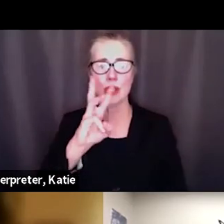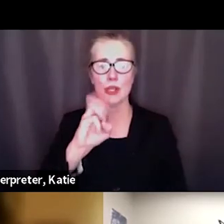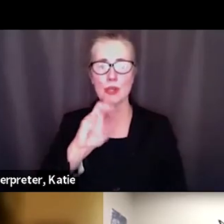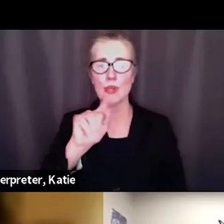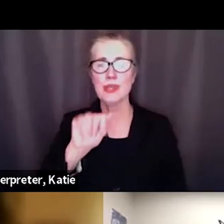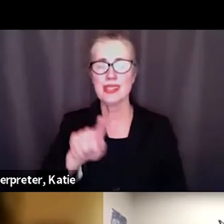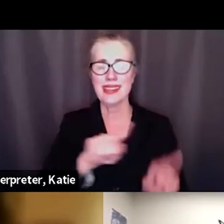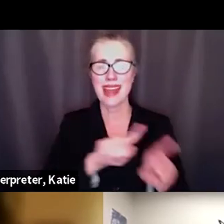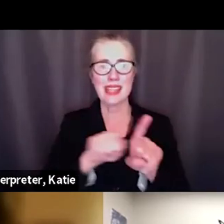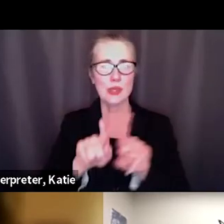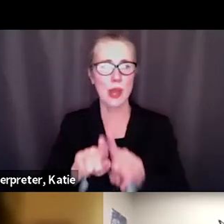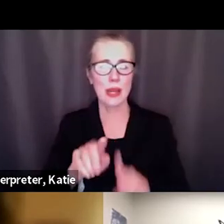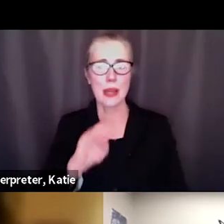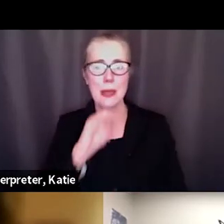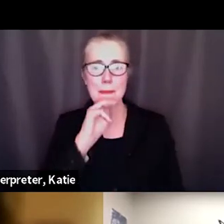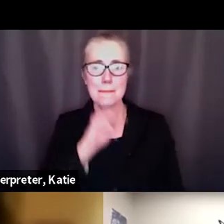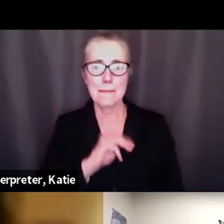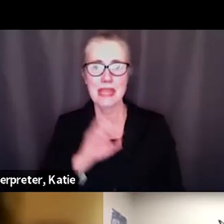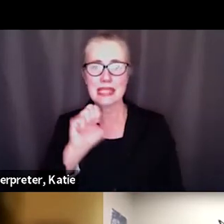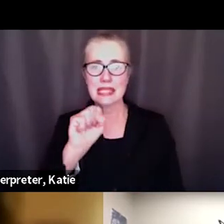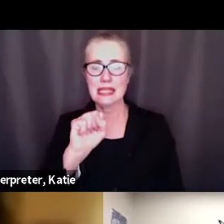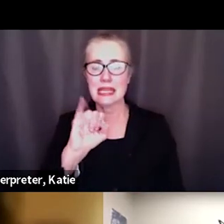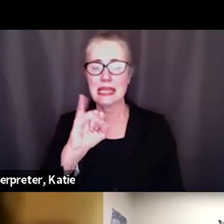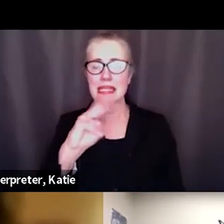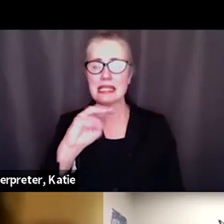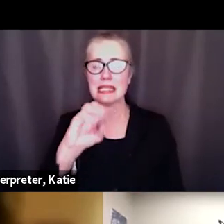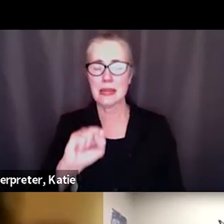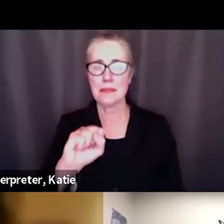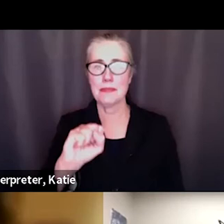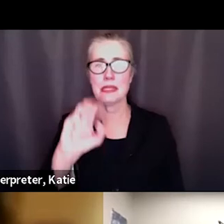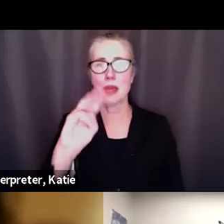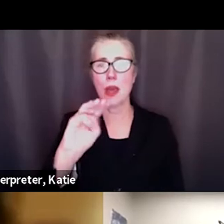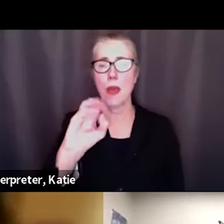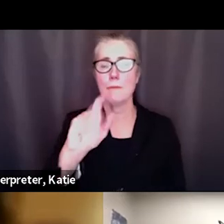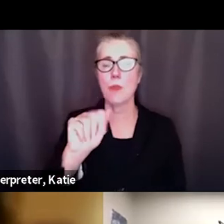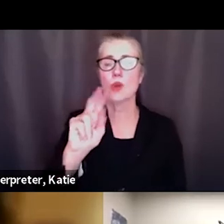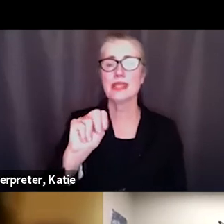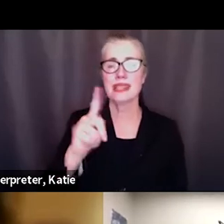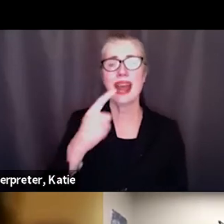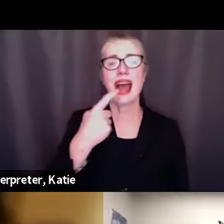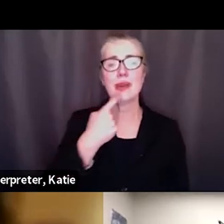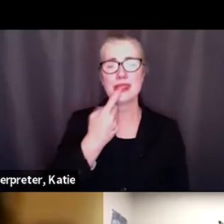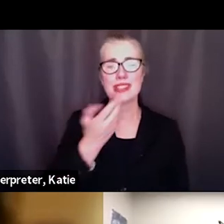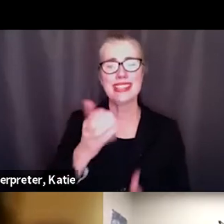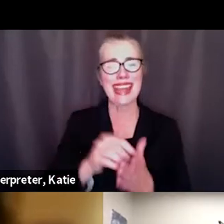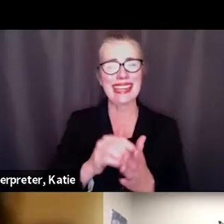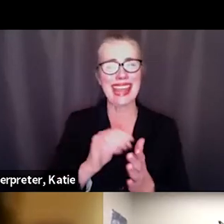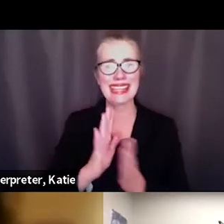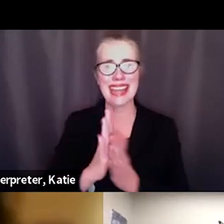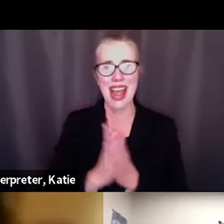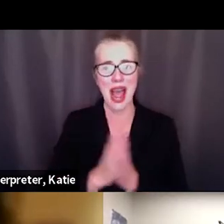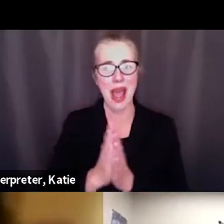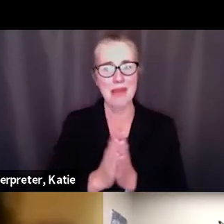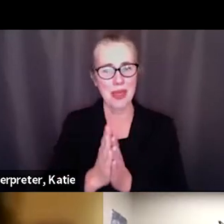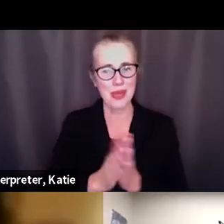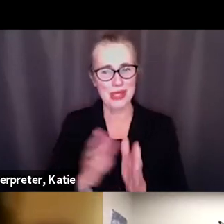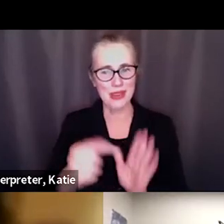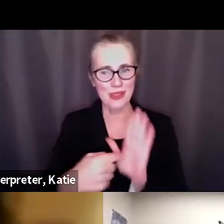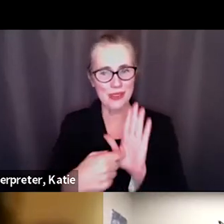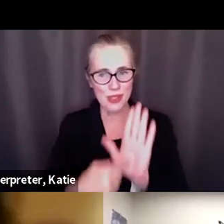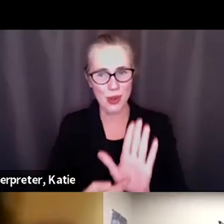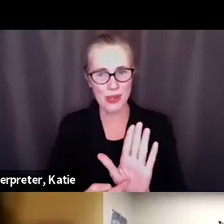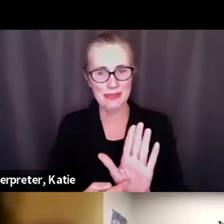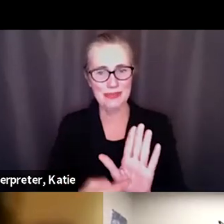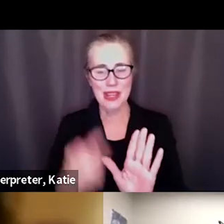ms sims melton thank you yes i too want to echo the enthusiasm that you're showing and i know you'll do it we've seen it we just